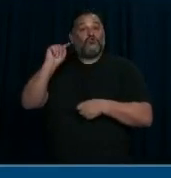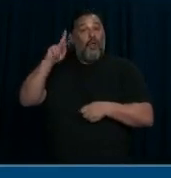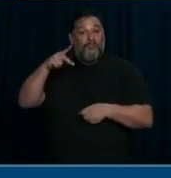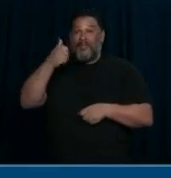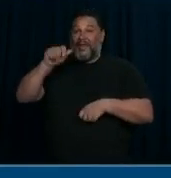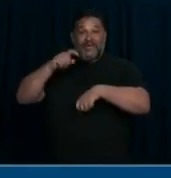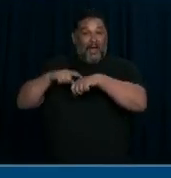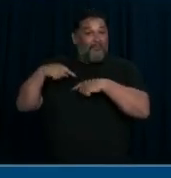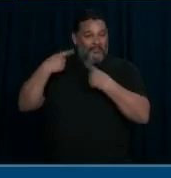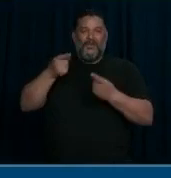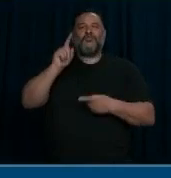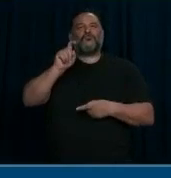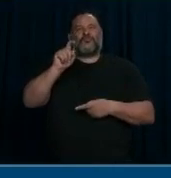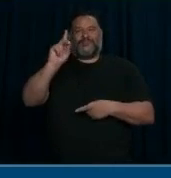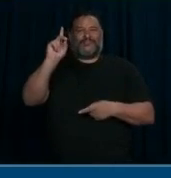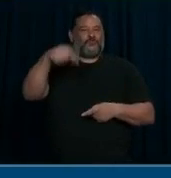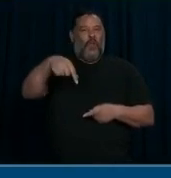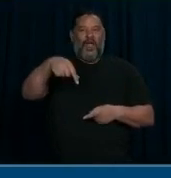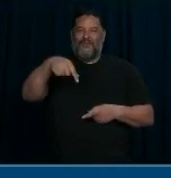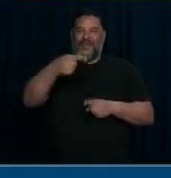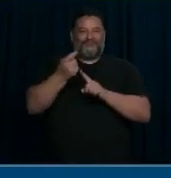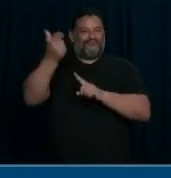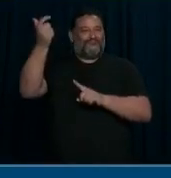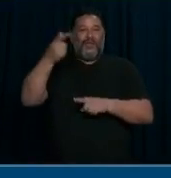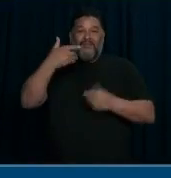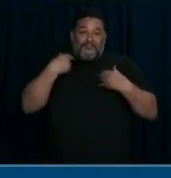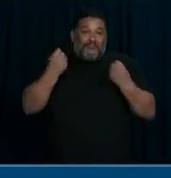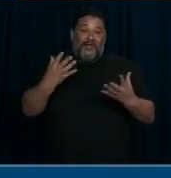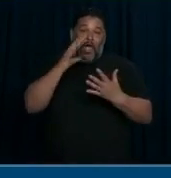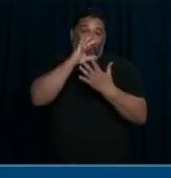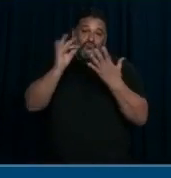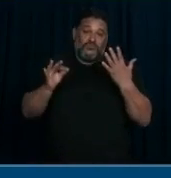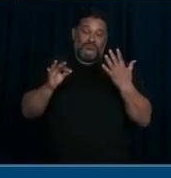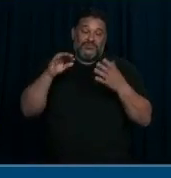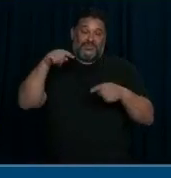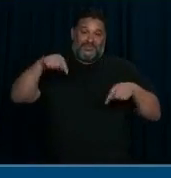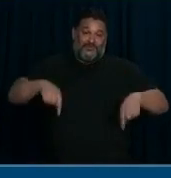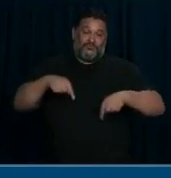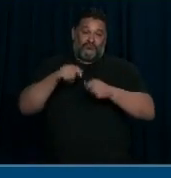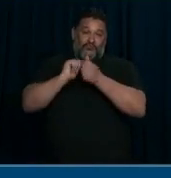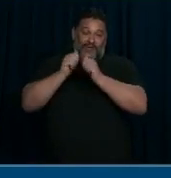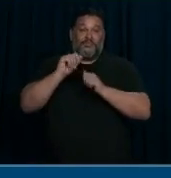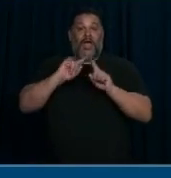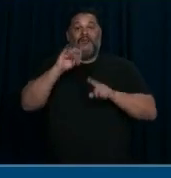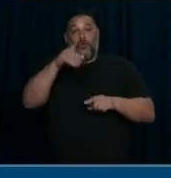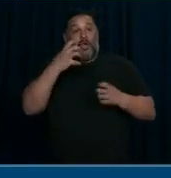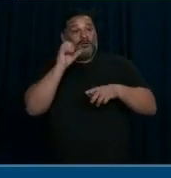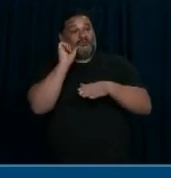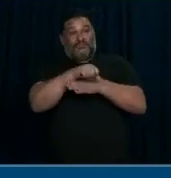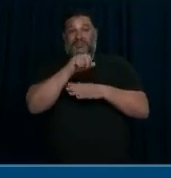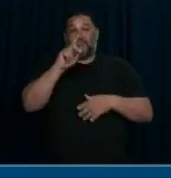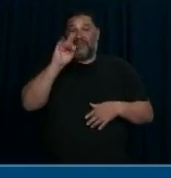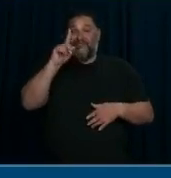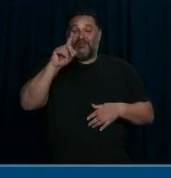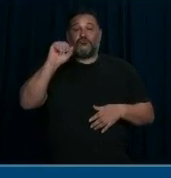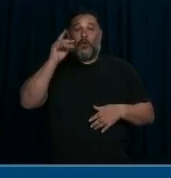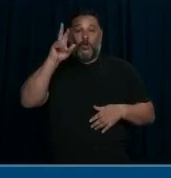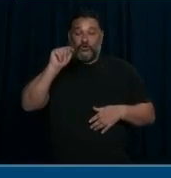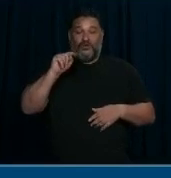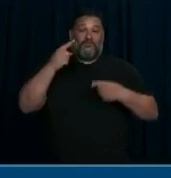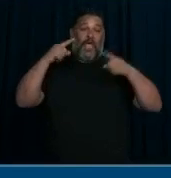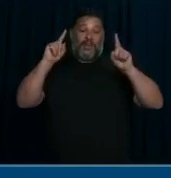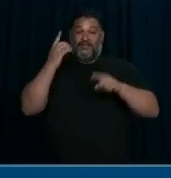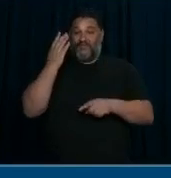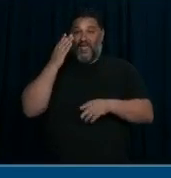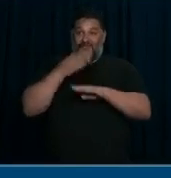that should be disqualifying. You have a lot of options in this race, but if you want to defeat David Schweikert finally after 14 years with a